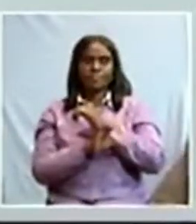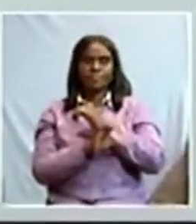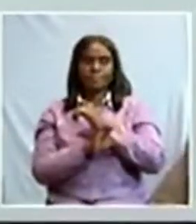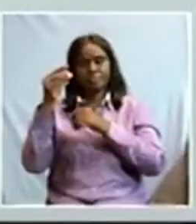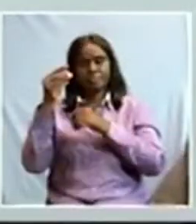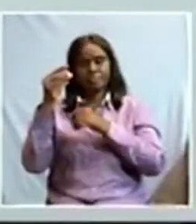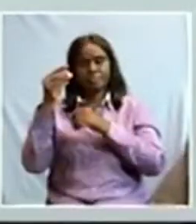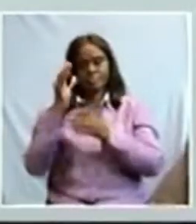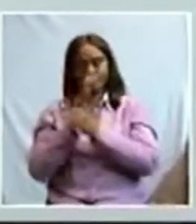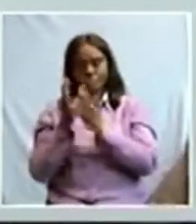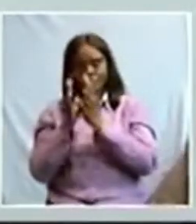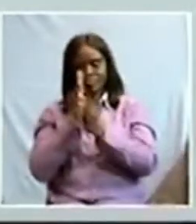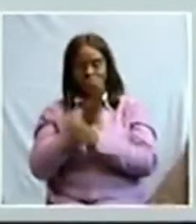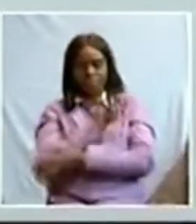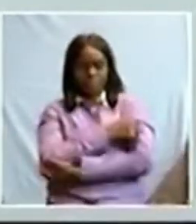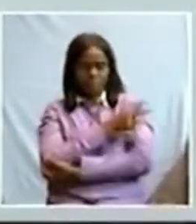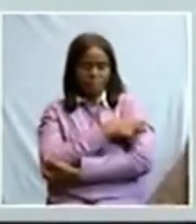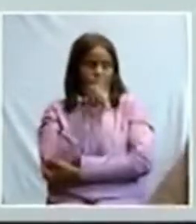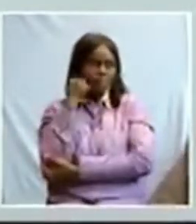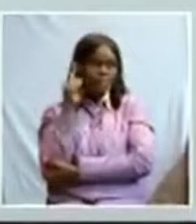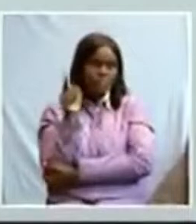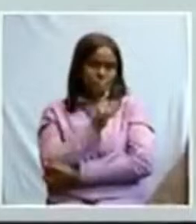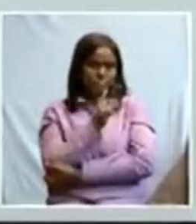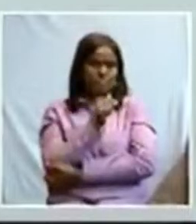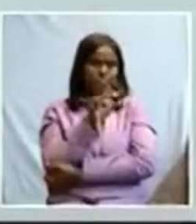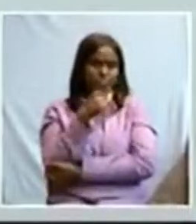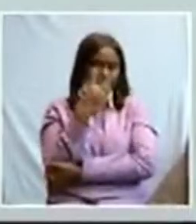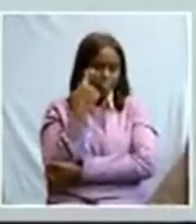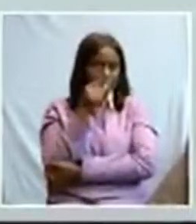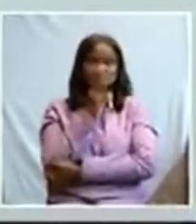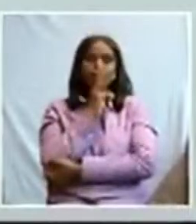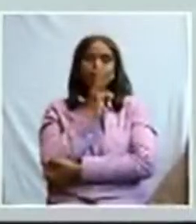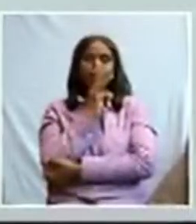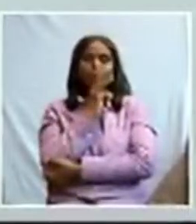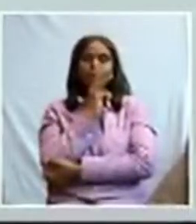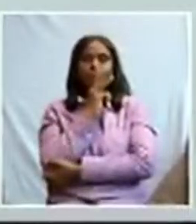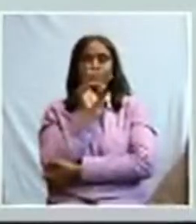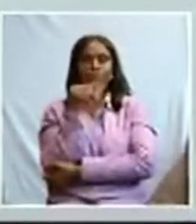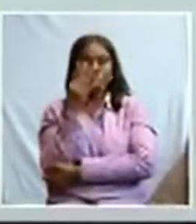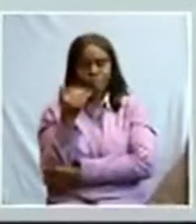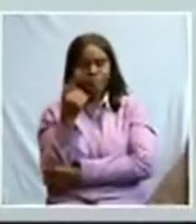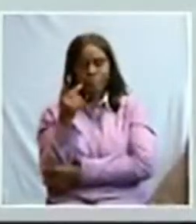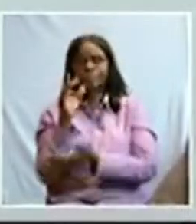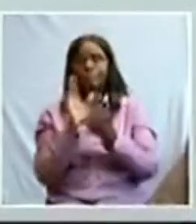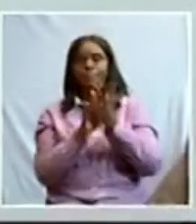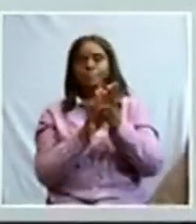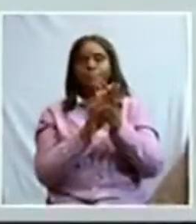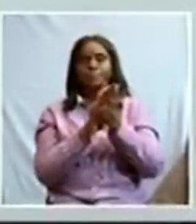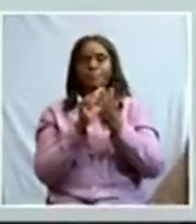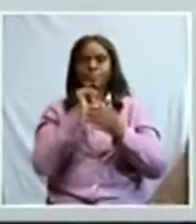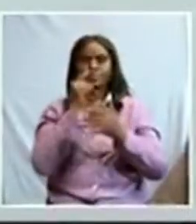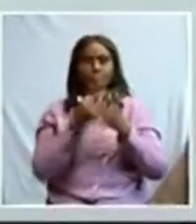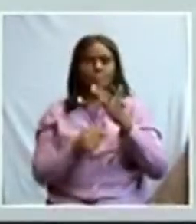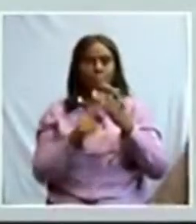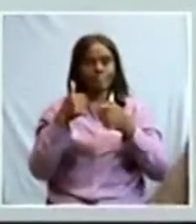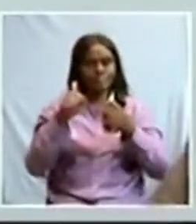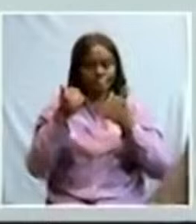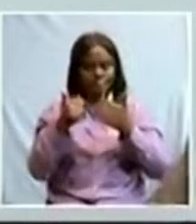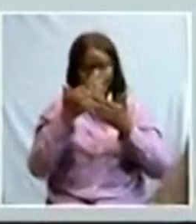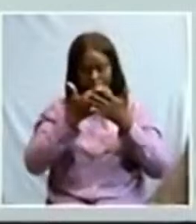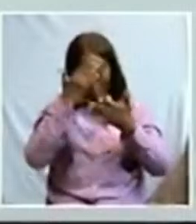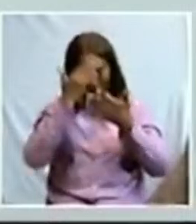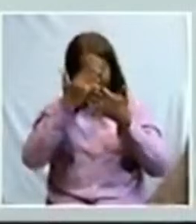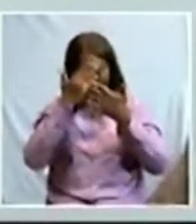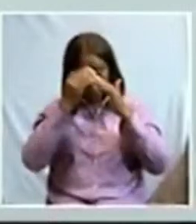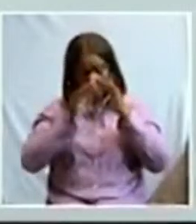Go and build health posts for them. Go and give them water. Go and give them schools instead of them learning under